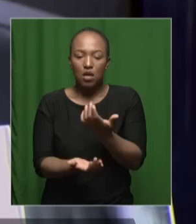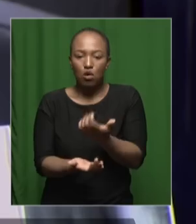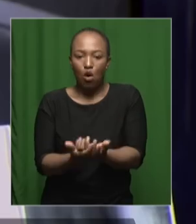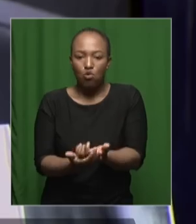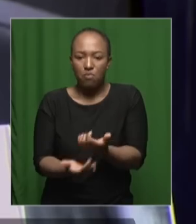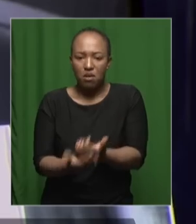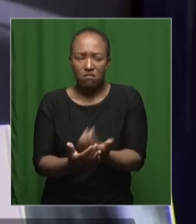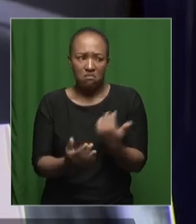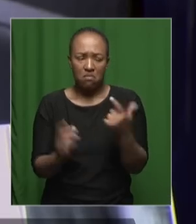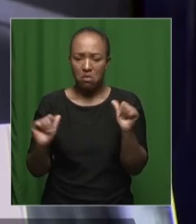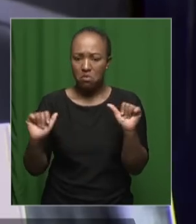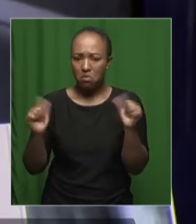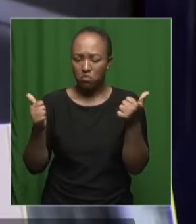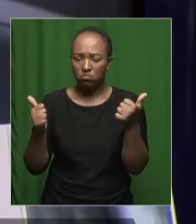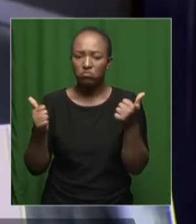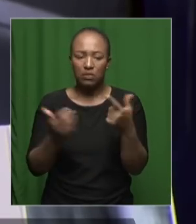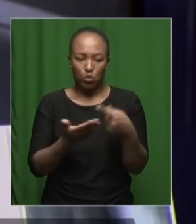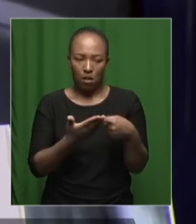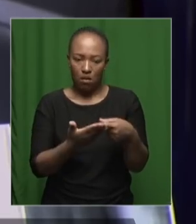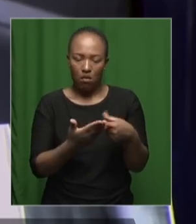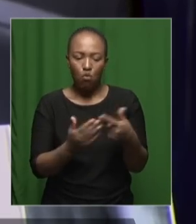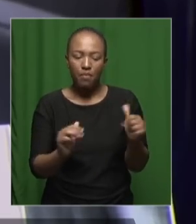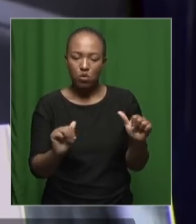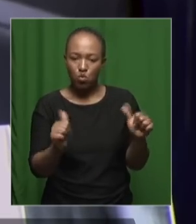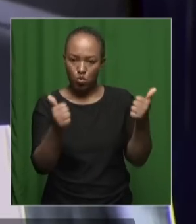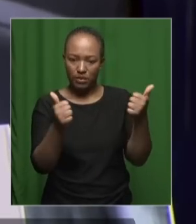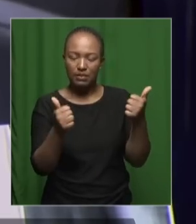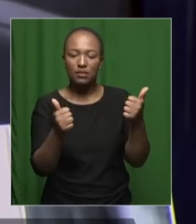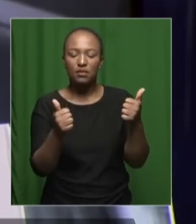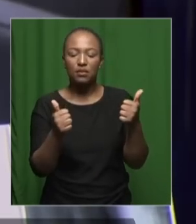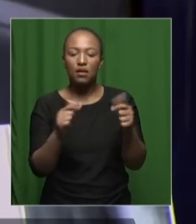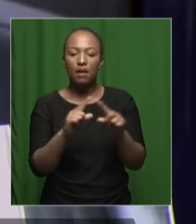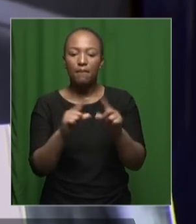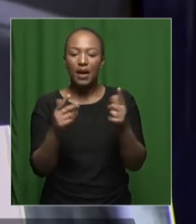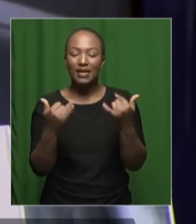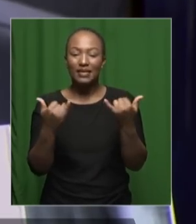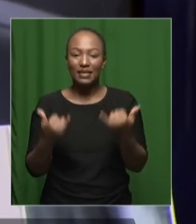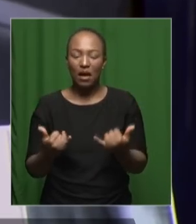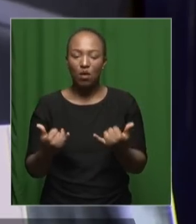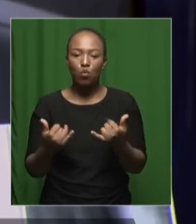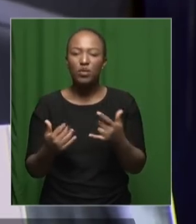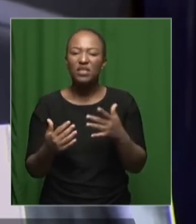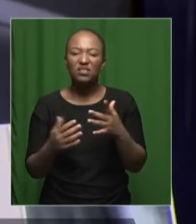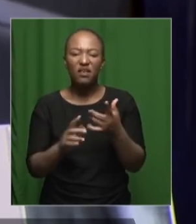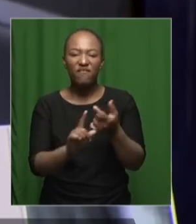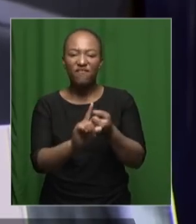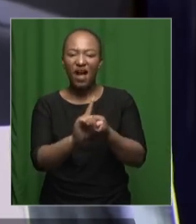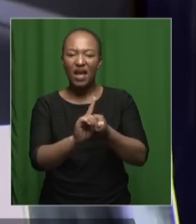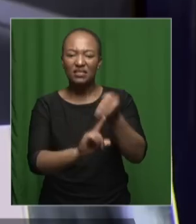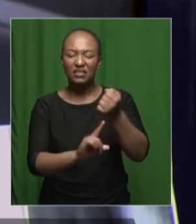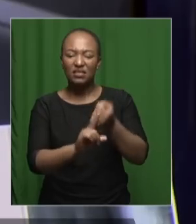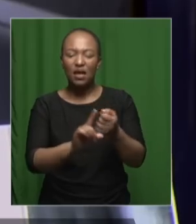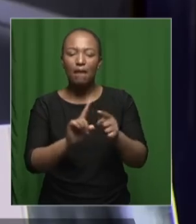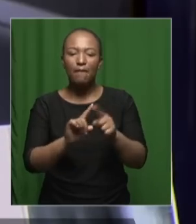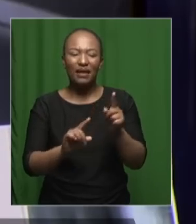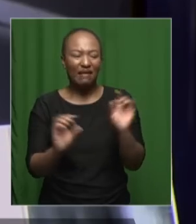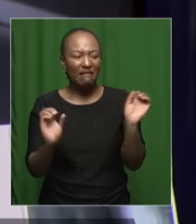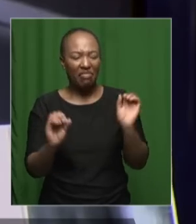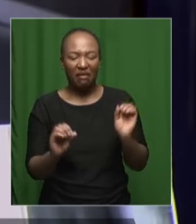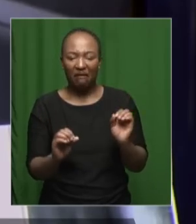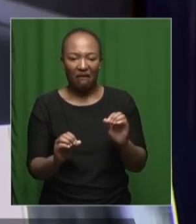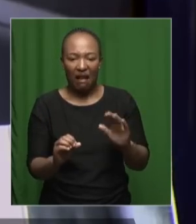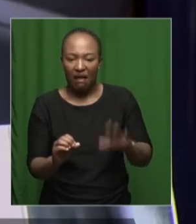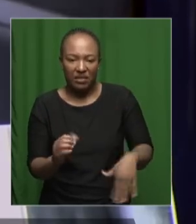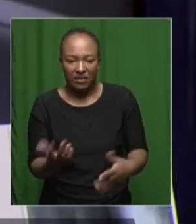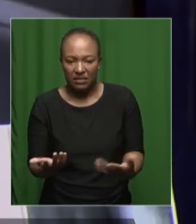have been irrelevant. I think it's important that we must be aware that we're just fighting over crumbs. What is important is, once again, is